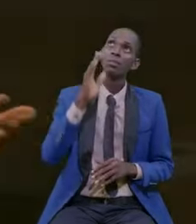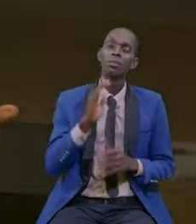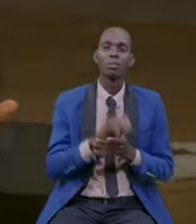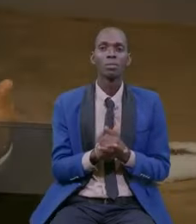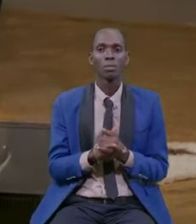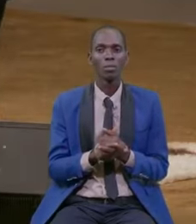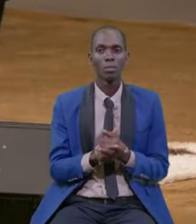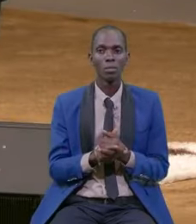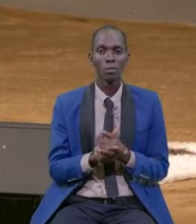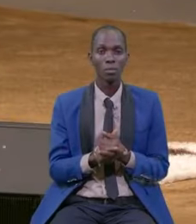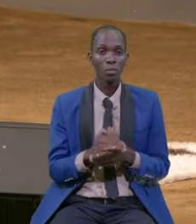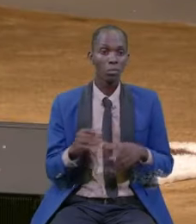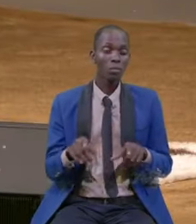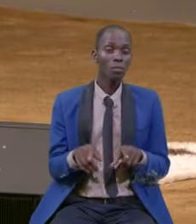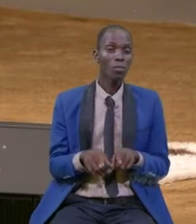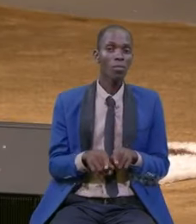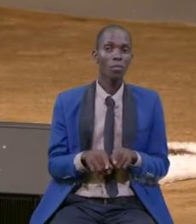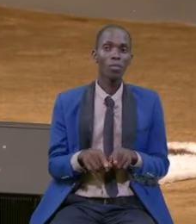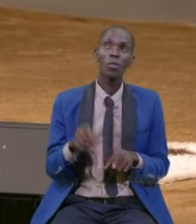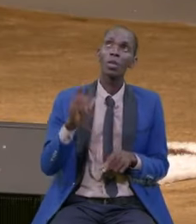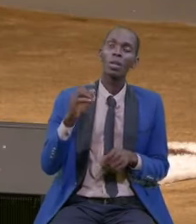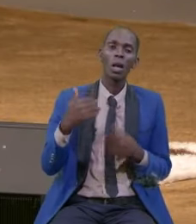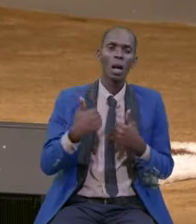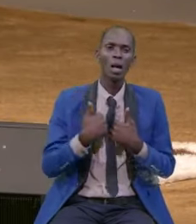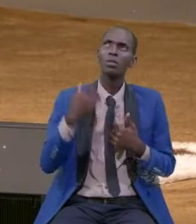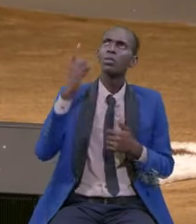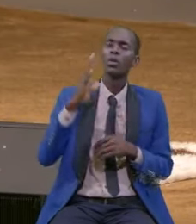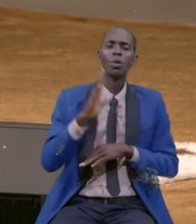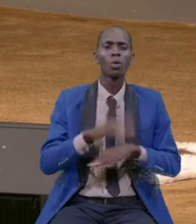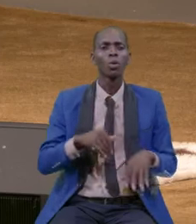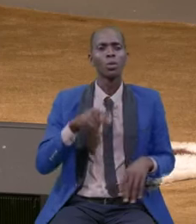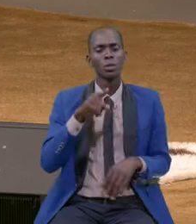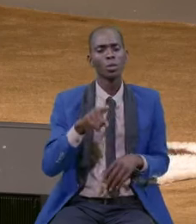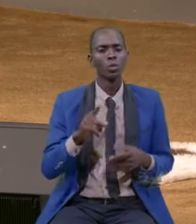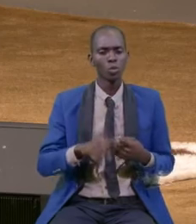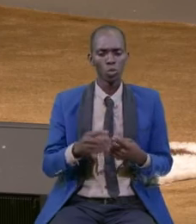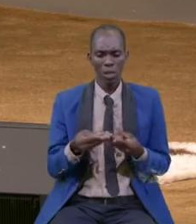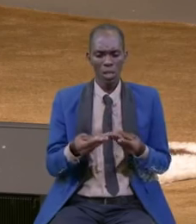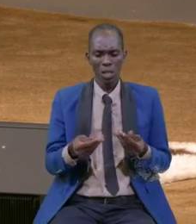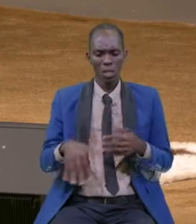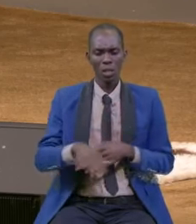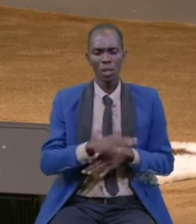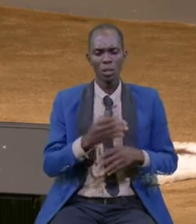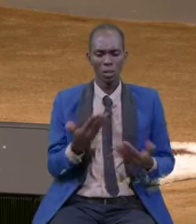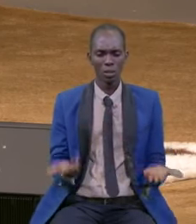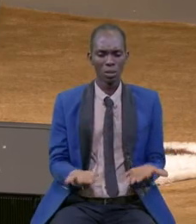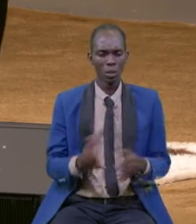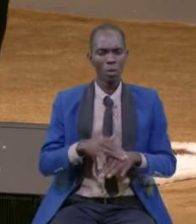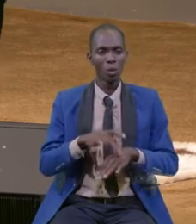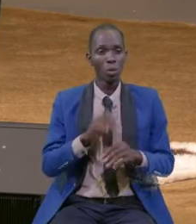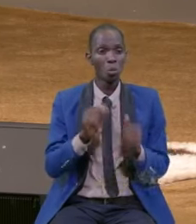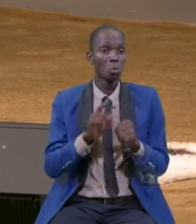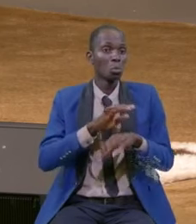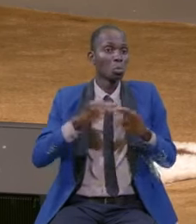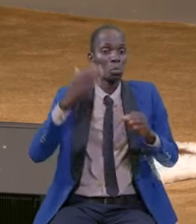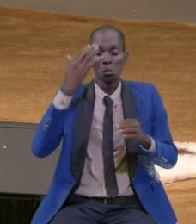God called him to a land here on Earth that he had not known that he not